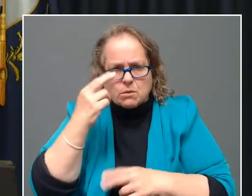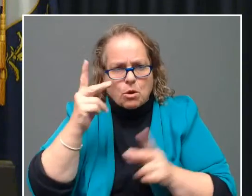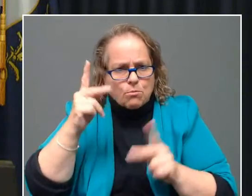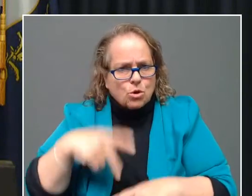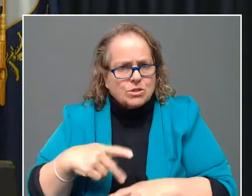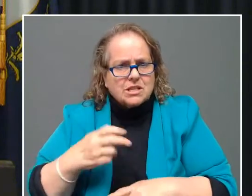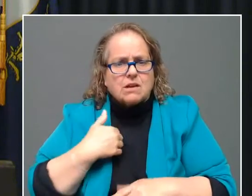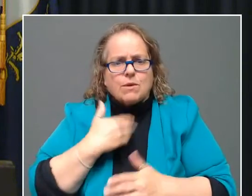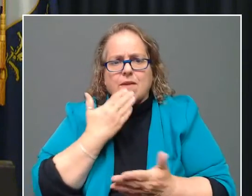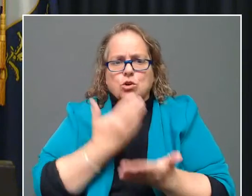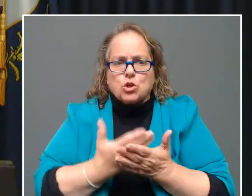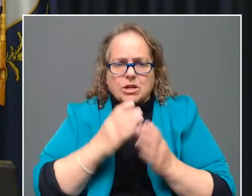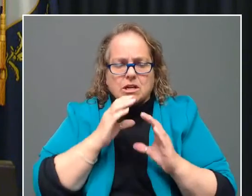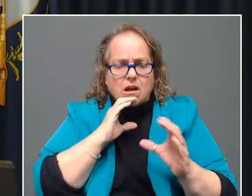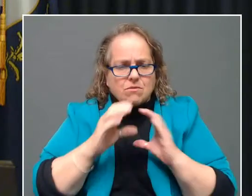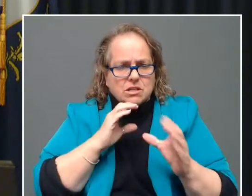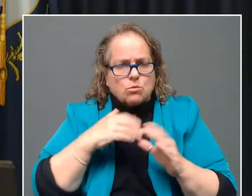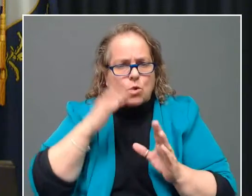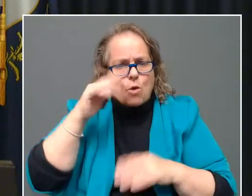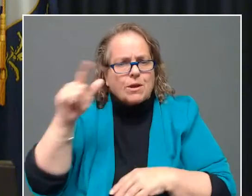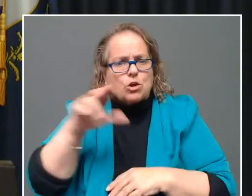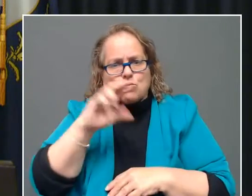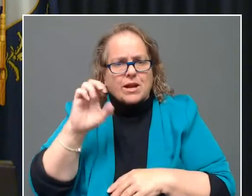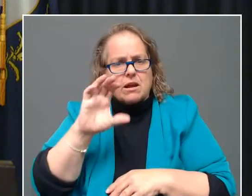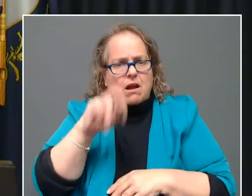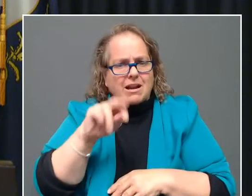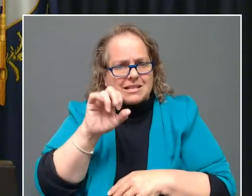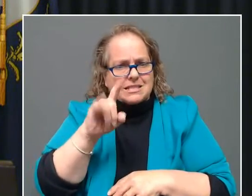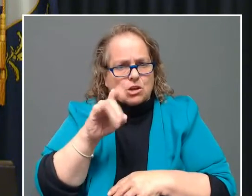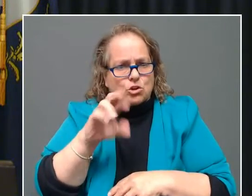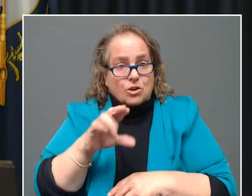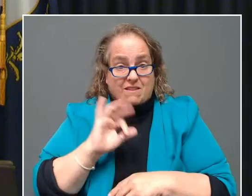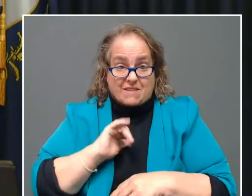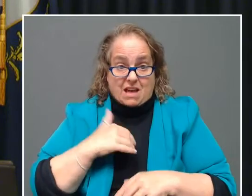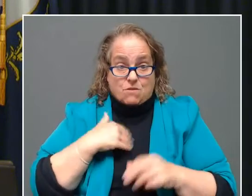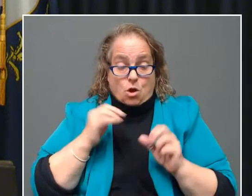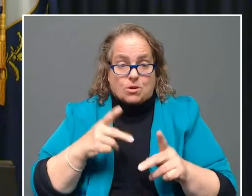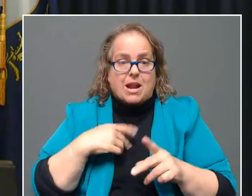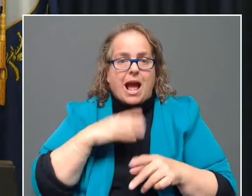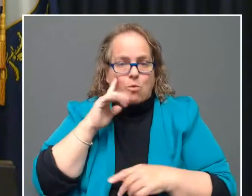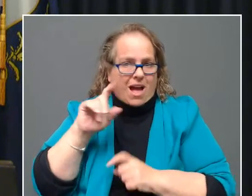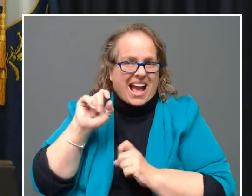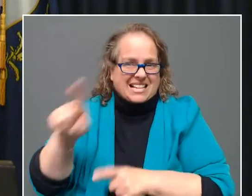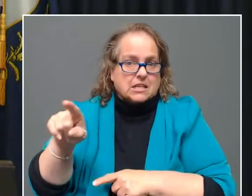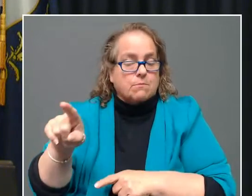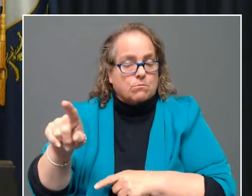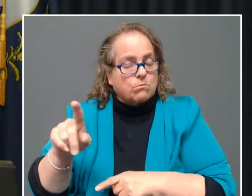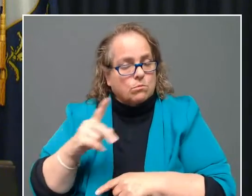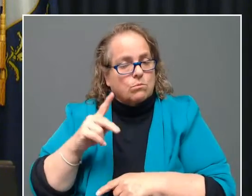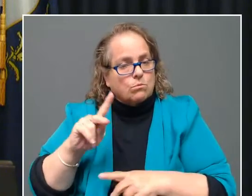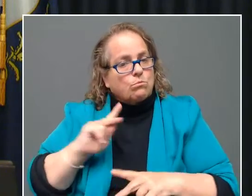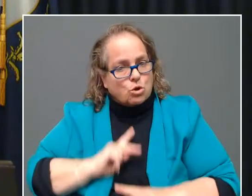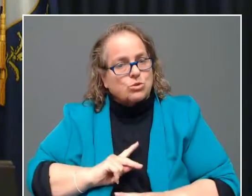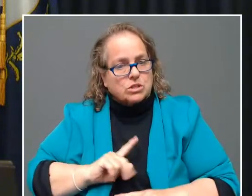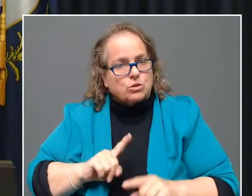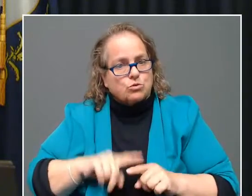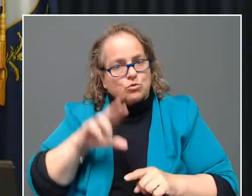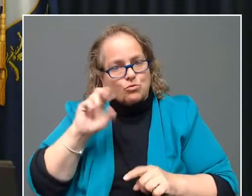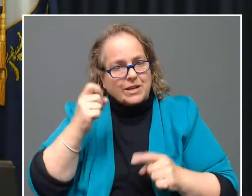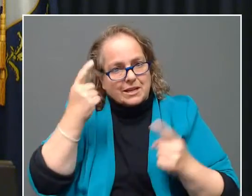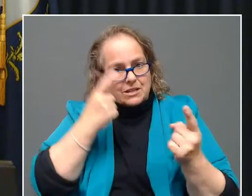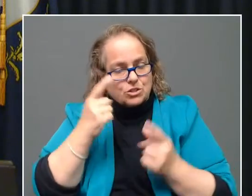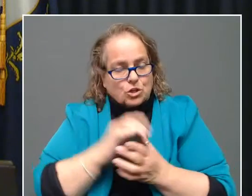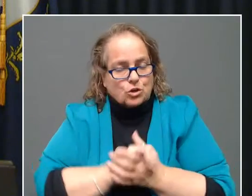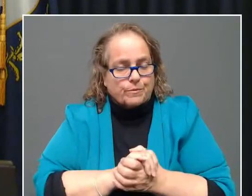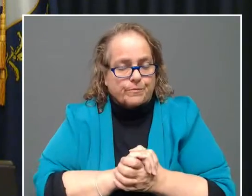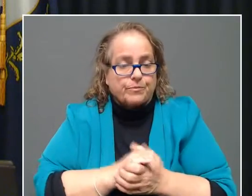he reconsiders, and if I have the opportunity, I'll certainly ask him personally to reconsider. All right, I want to thank everybody